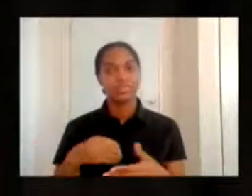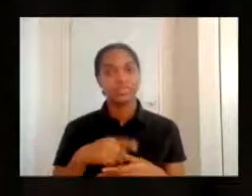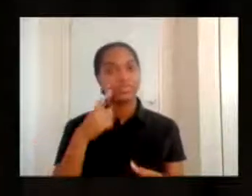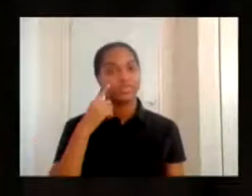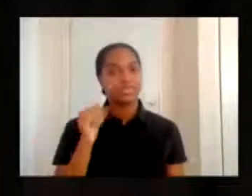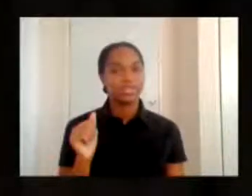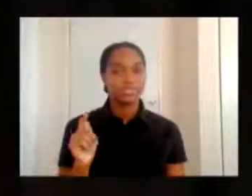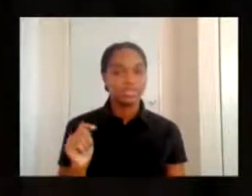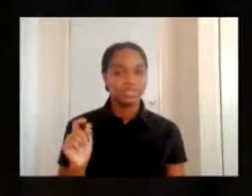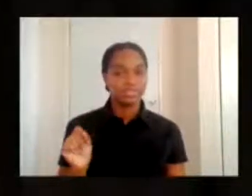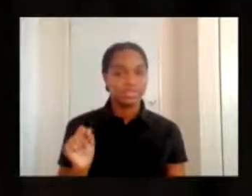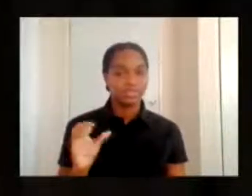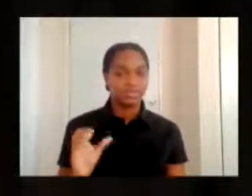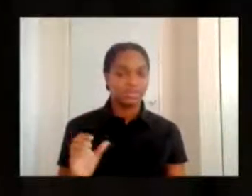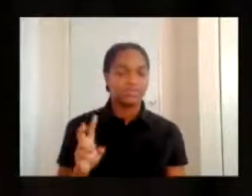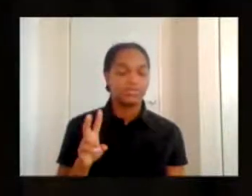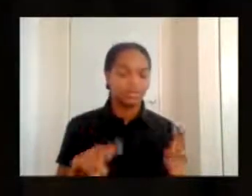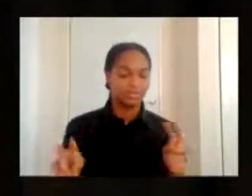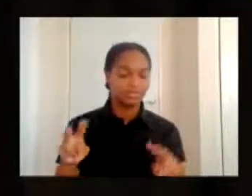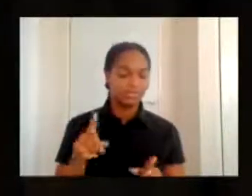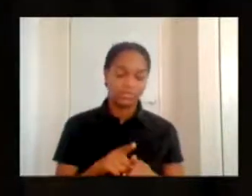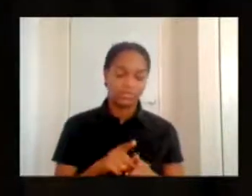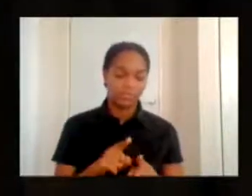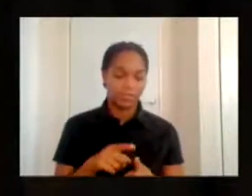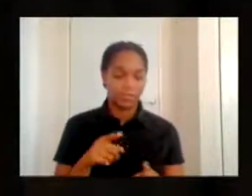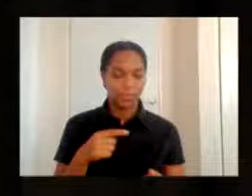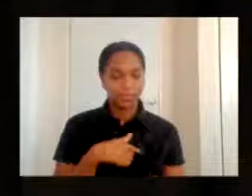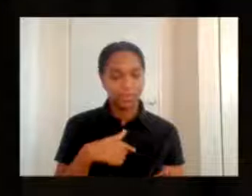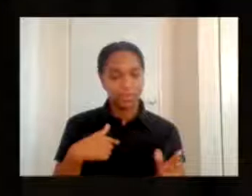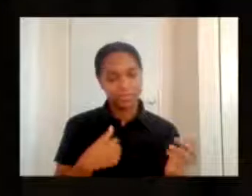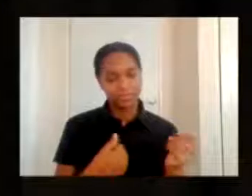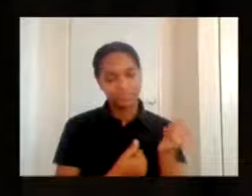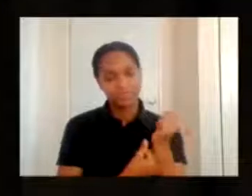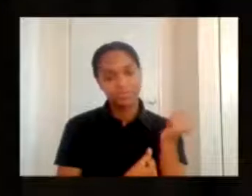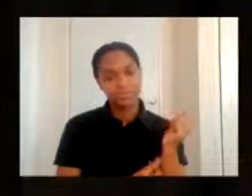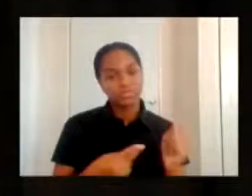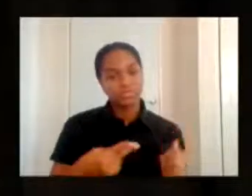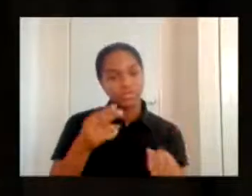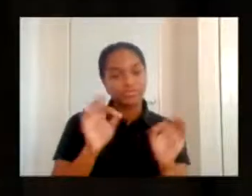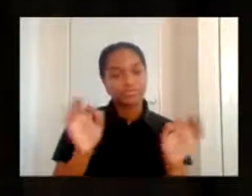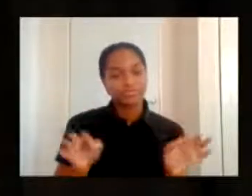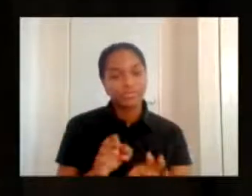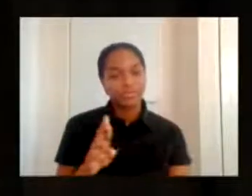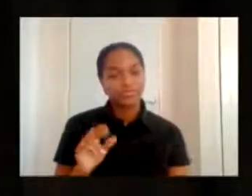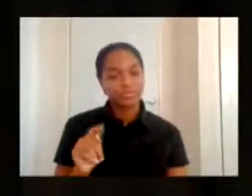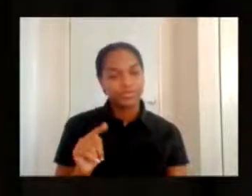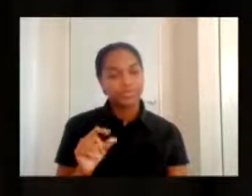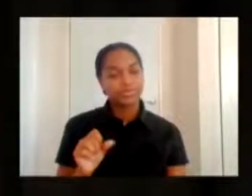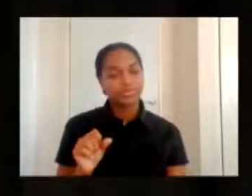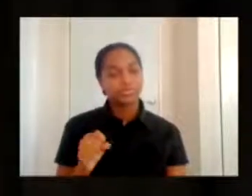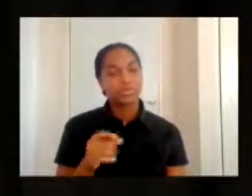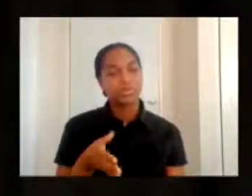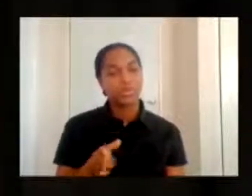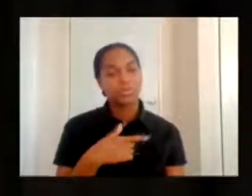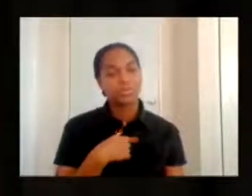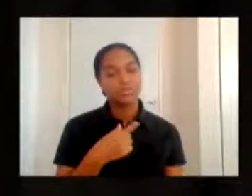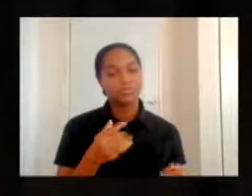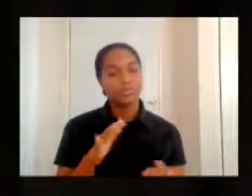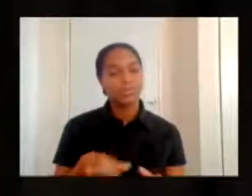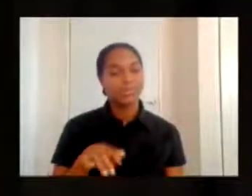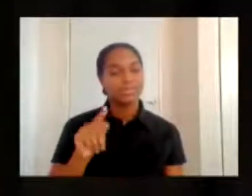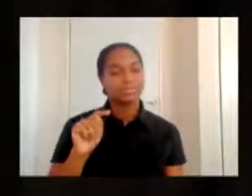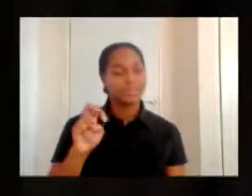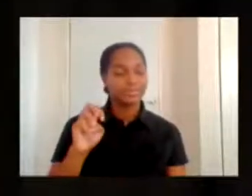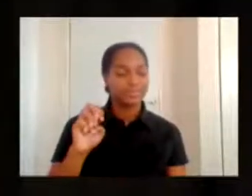video. And then, as I mentioned before, we support high frame rate with a technique that's called temporal layering. And so this is the